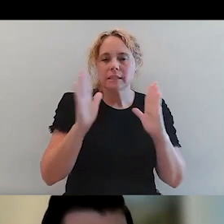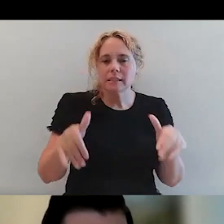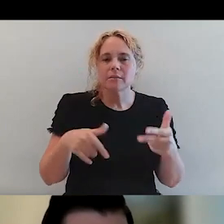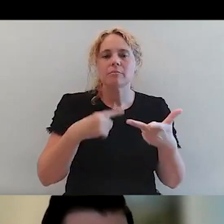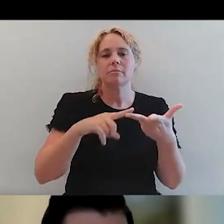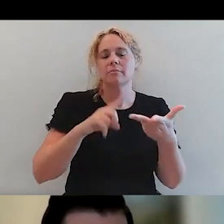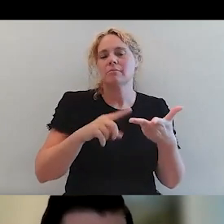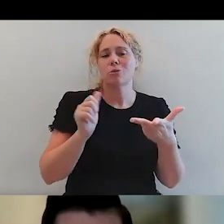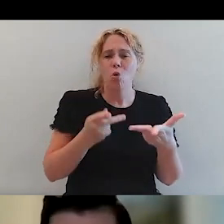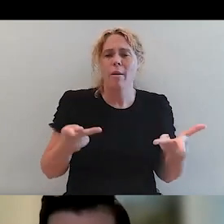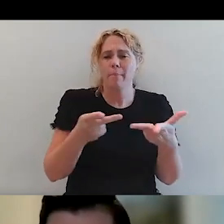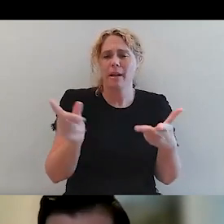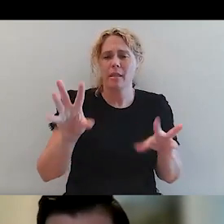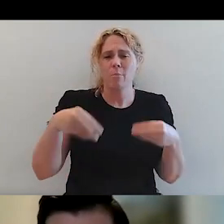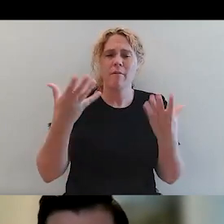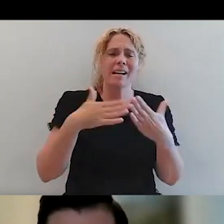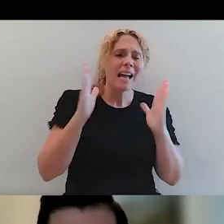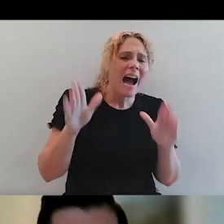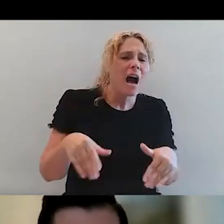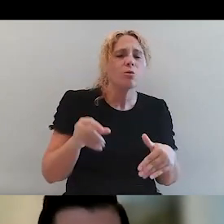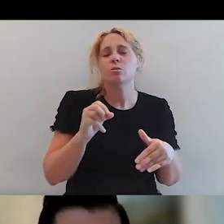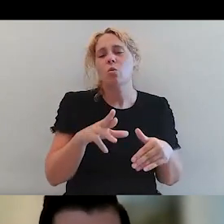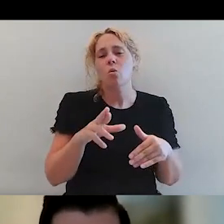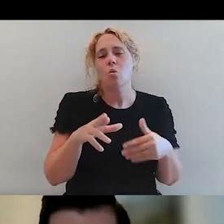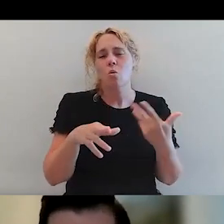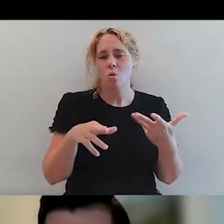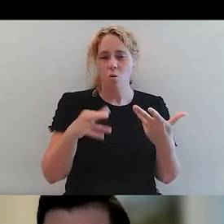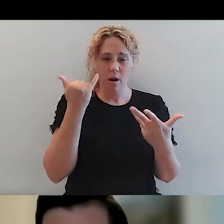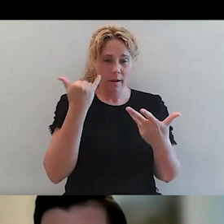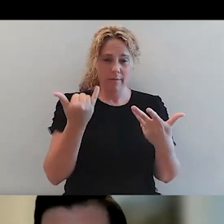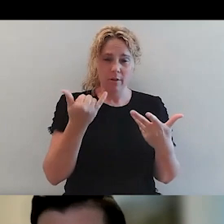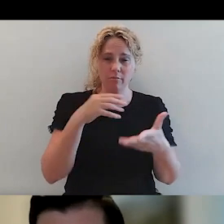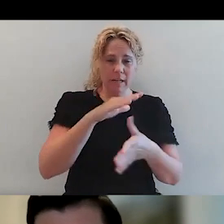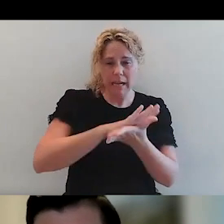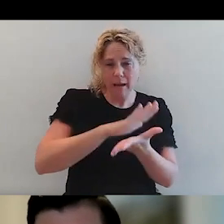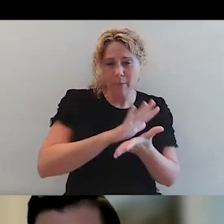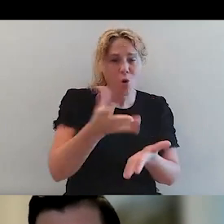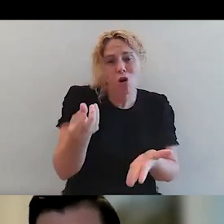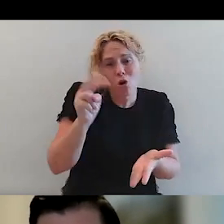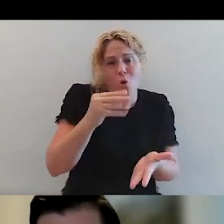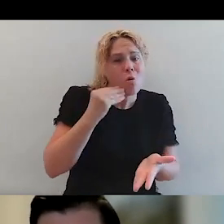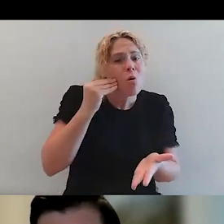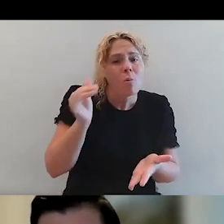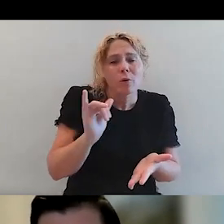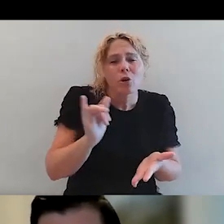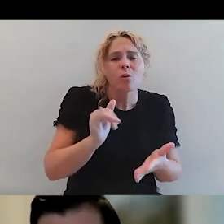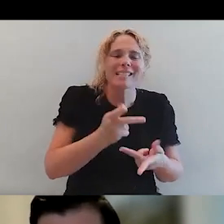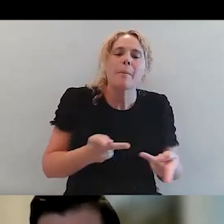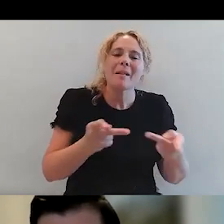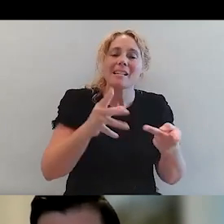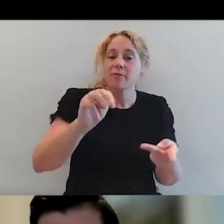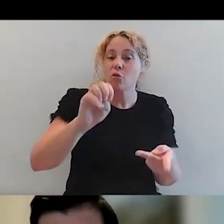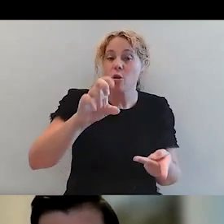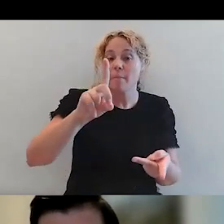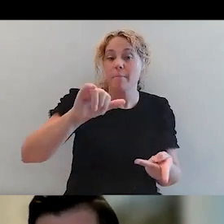a place that provides either housing or if you're an encampment, even in your own home, it's a place where Medicaid services